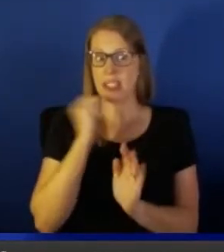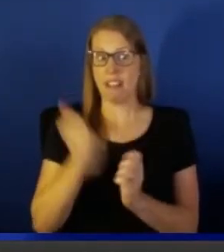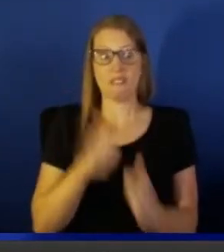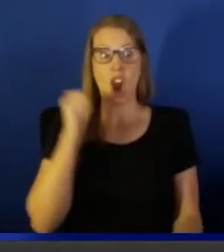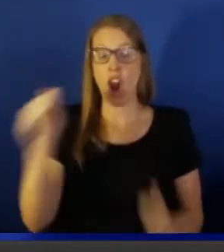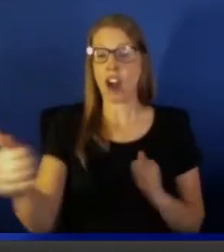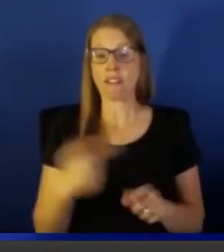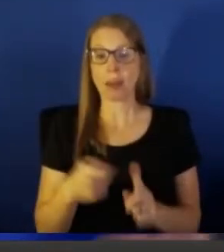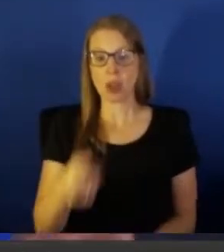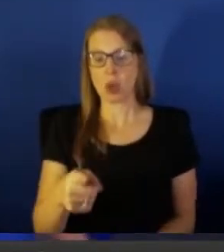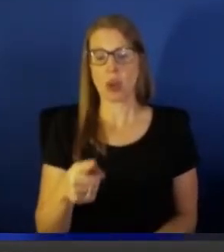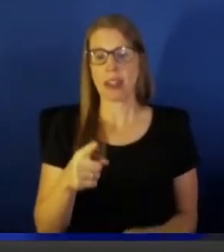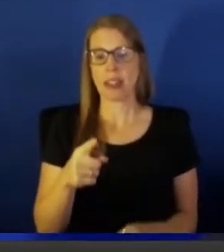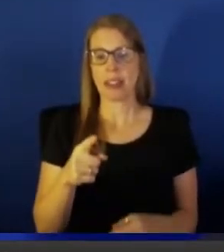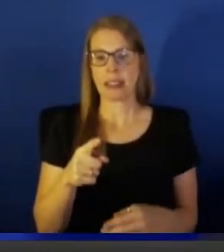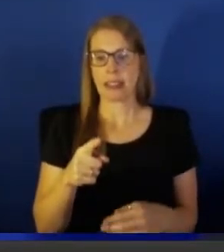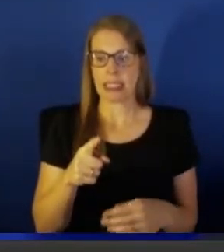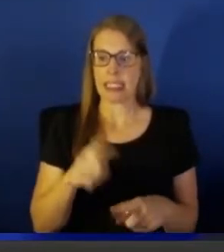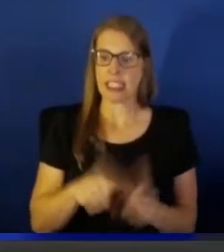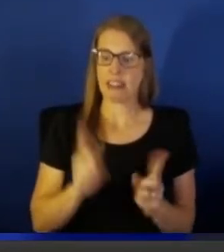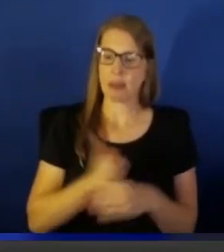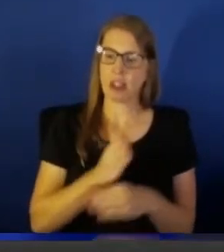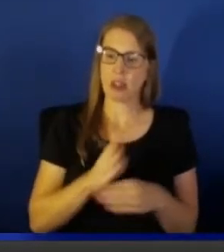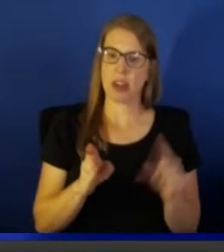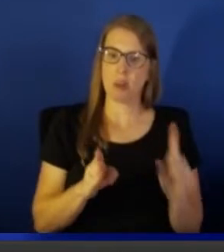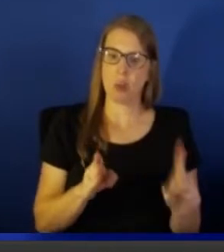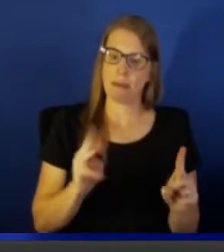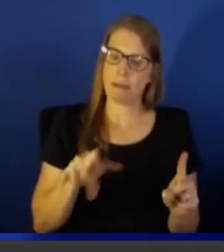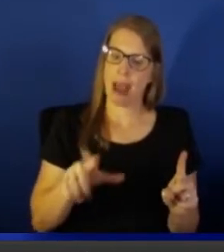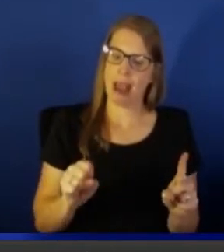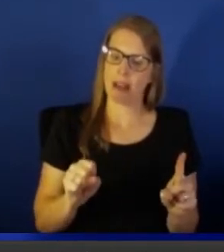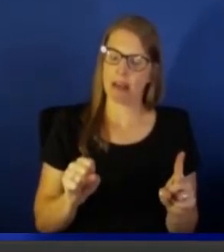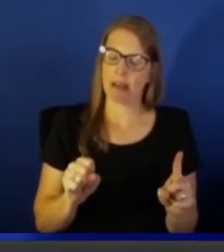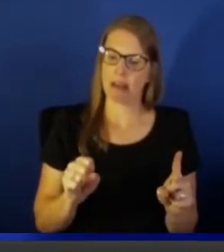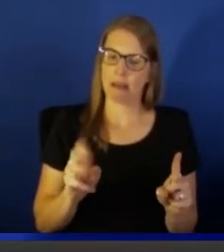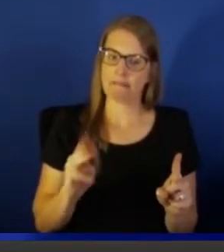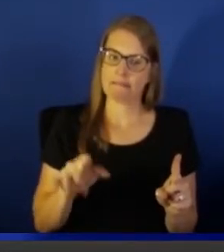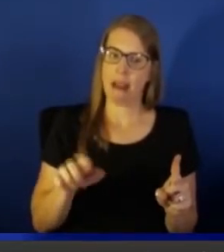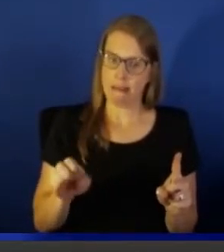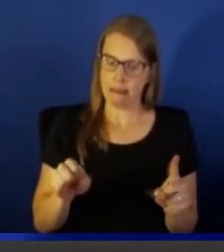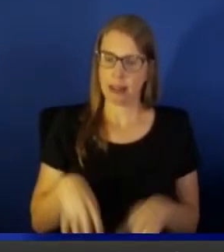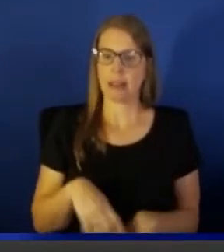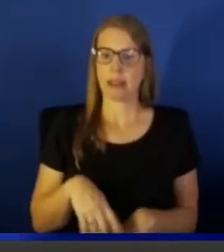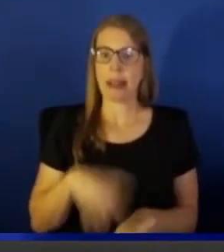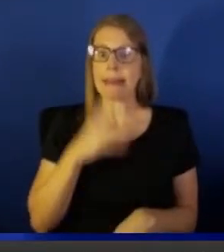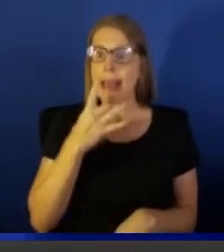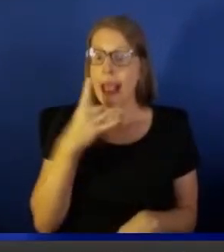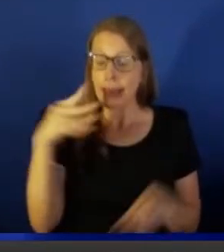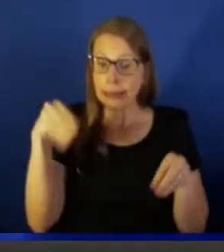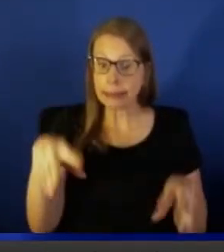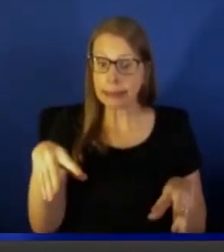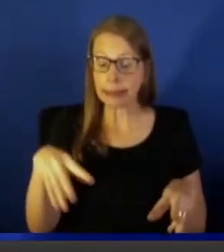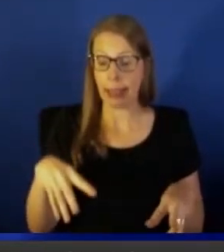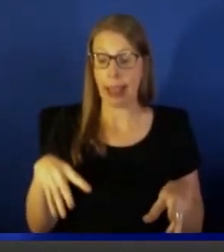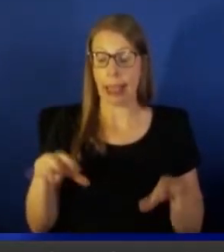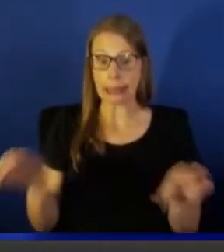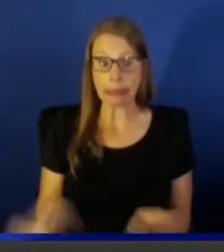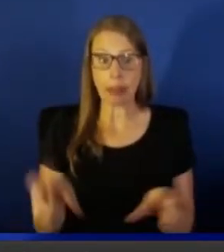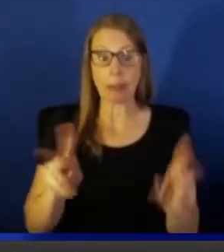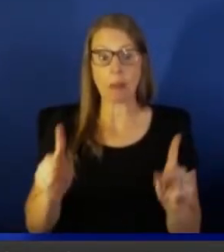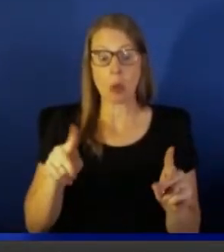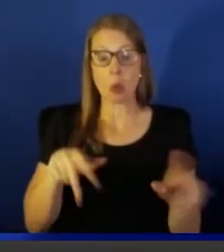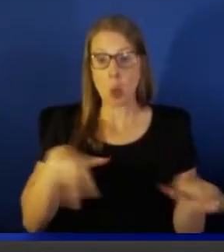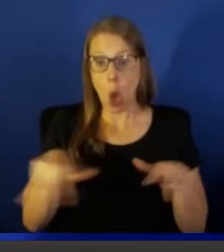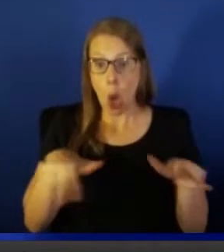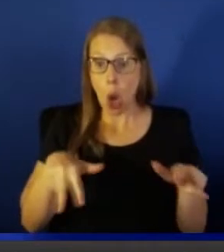difference between a mile in one way or another? Often they are simple things like lighting, activity, people who are walking around,